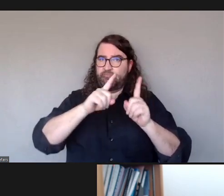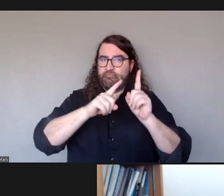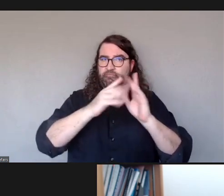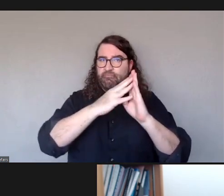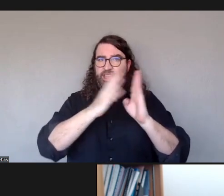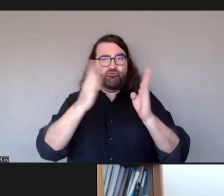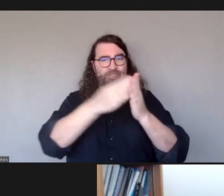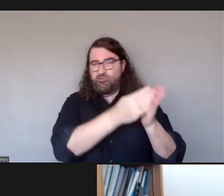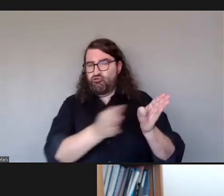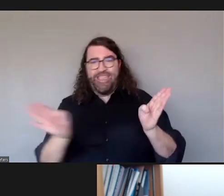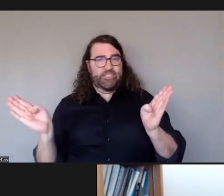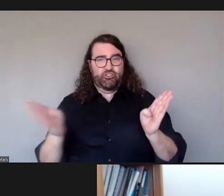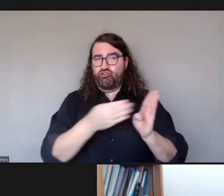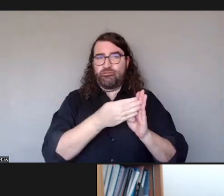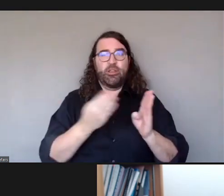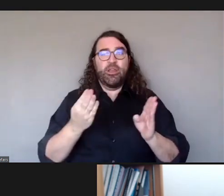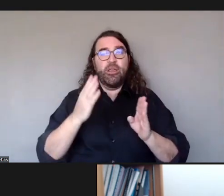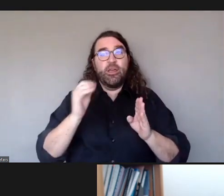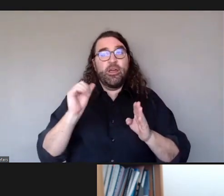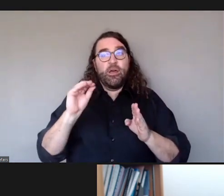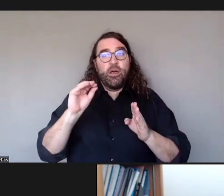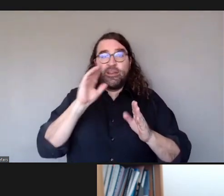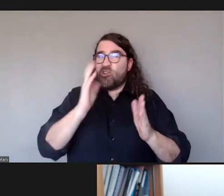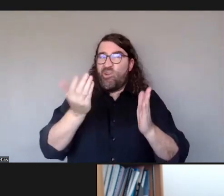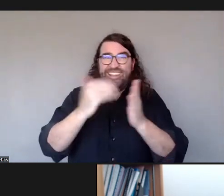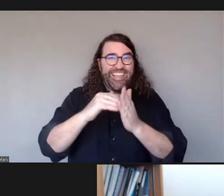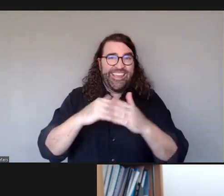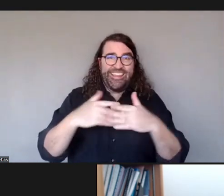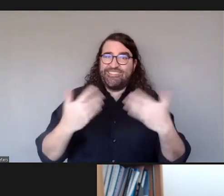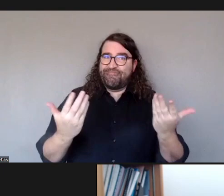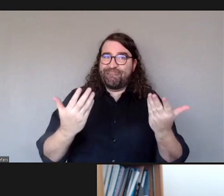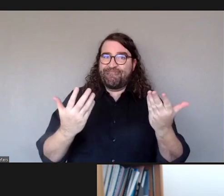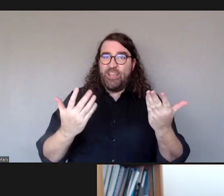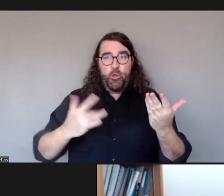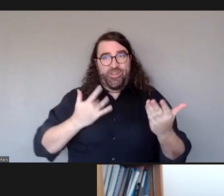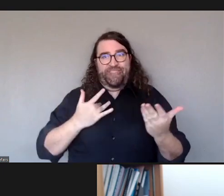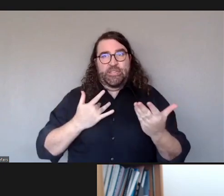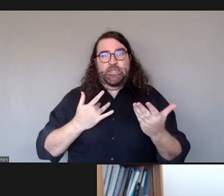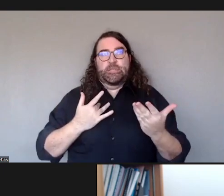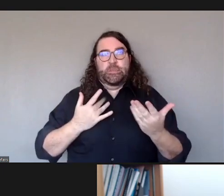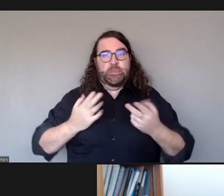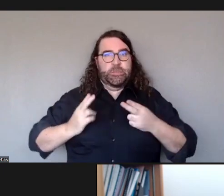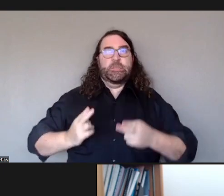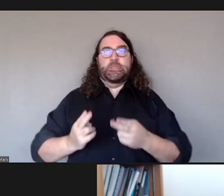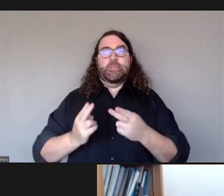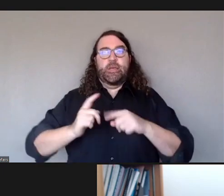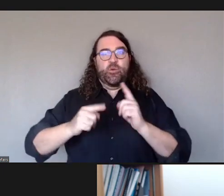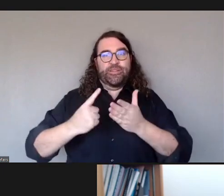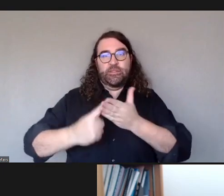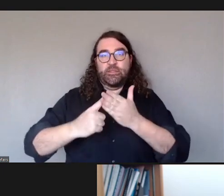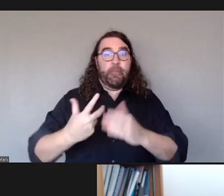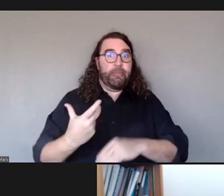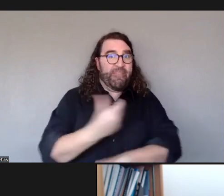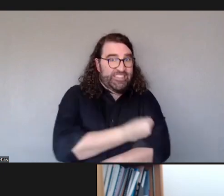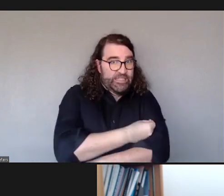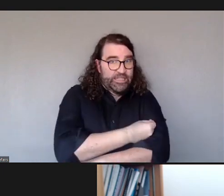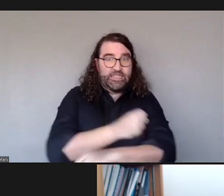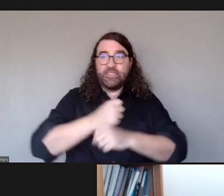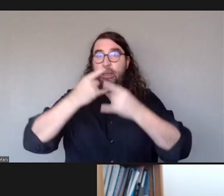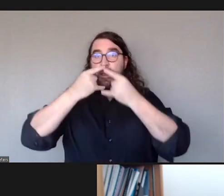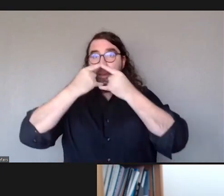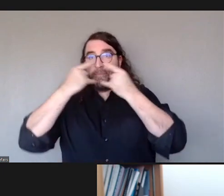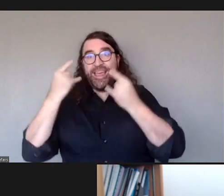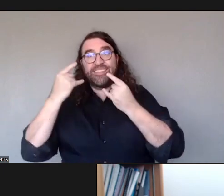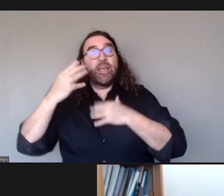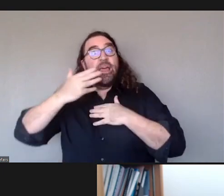that again, that's where we get our sense of urgency when we talk about vaccines, masks, because the best way to